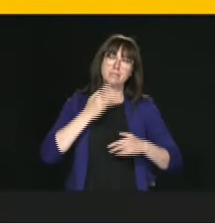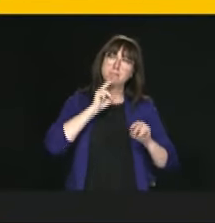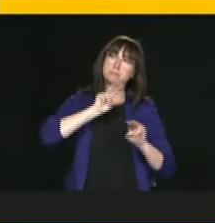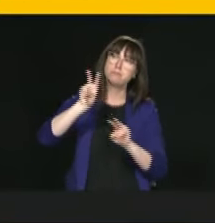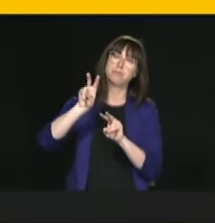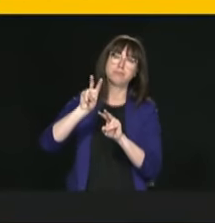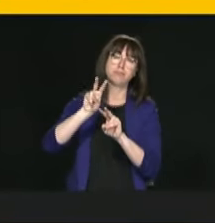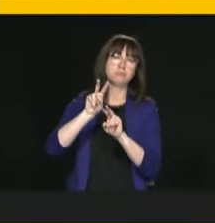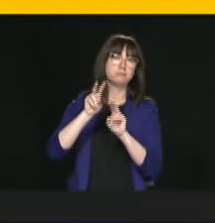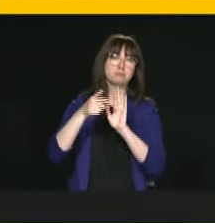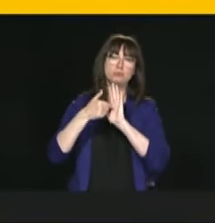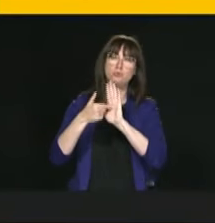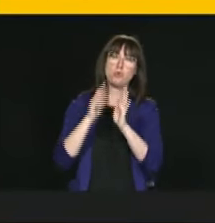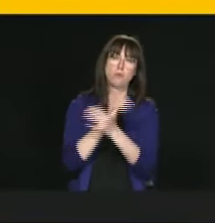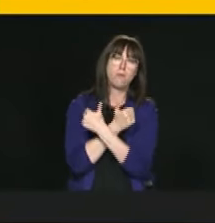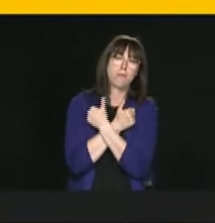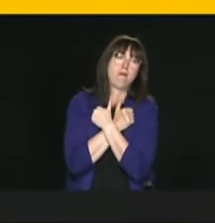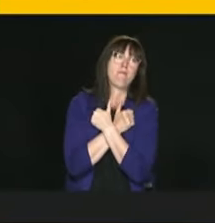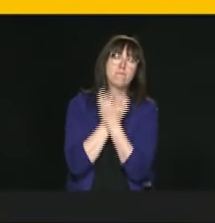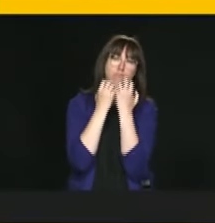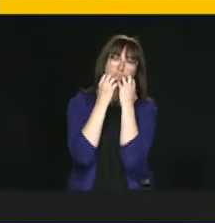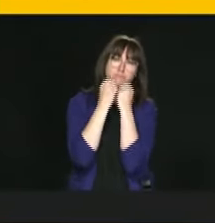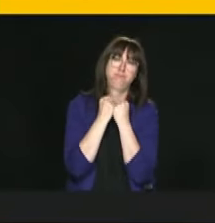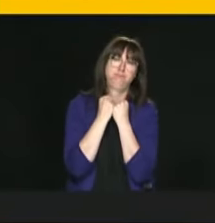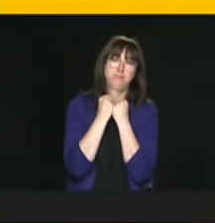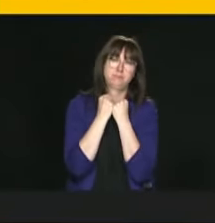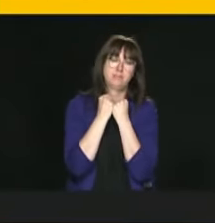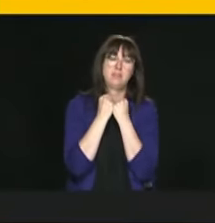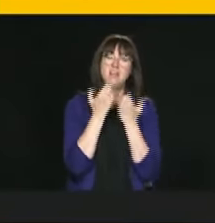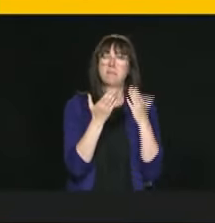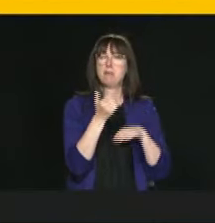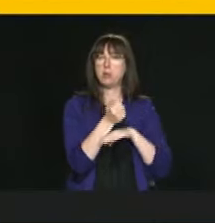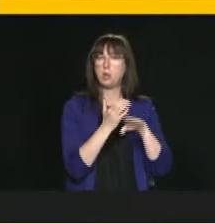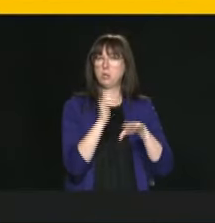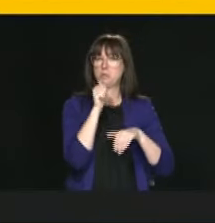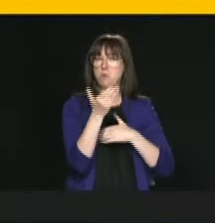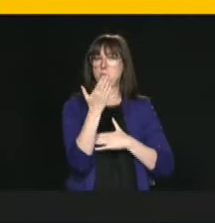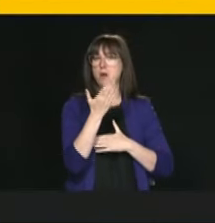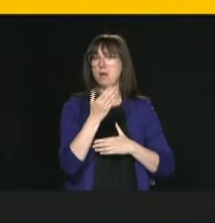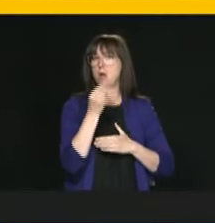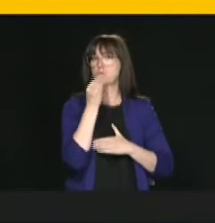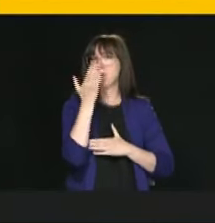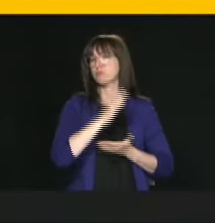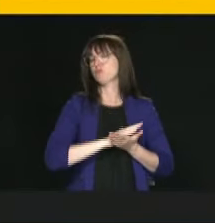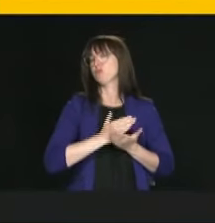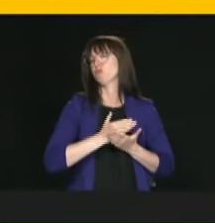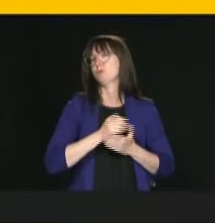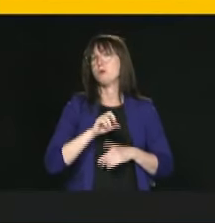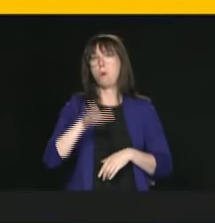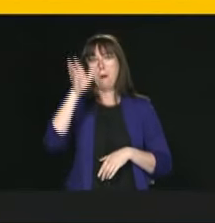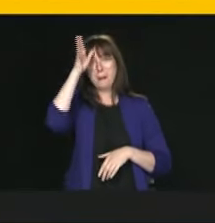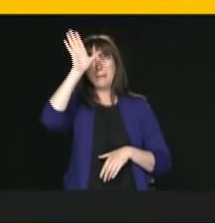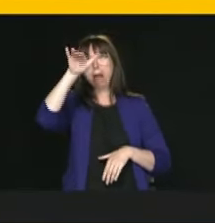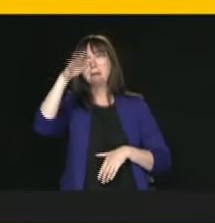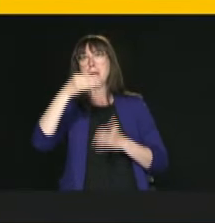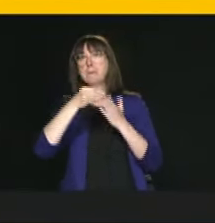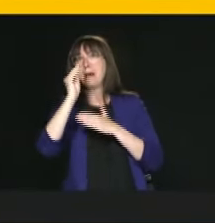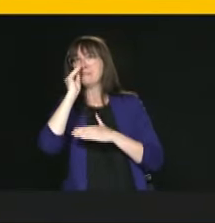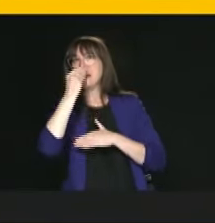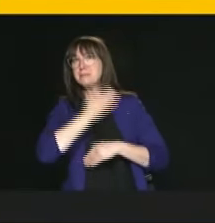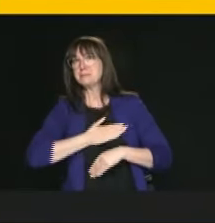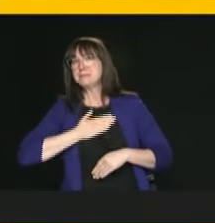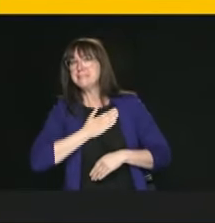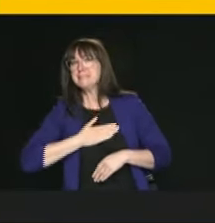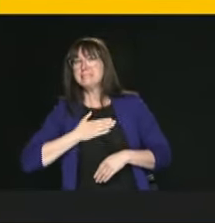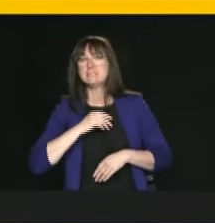love and care about them. You might want to get up early to make her breakfast or ask Dad to help you get her some flowers.